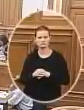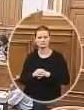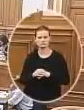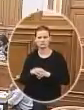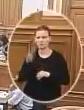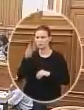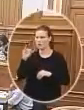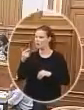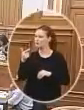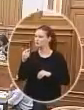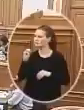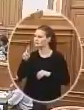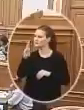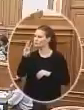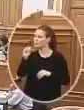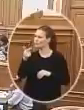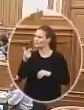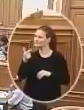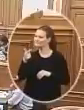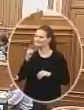Councilmember Wong?